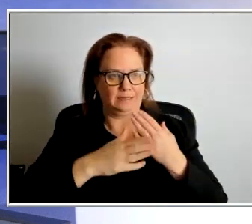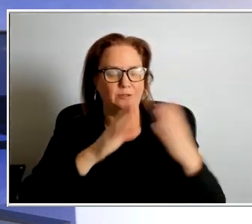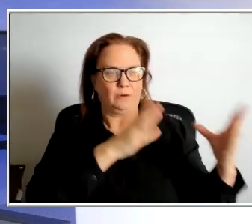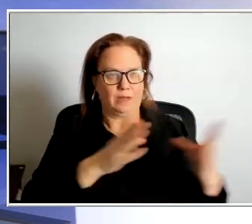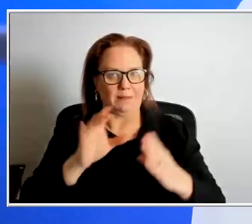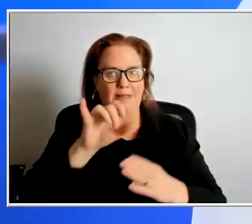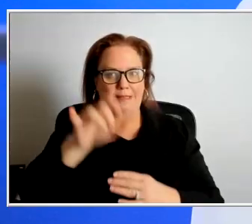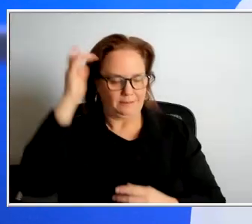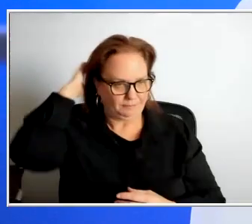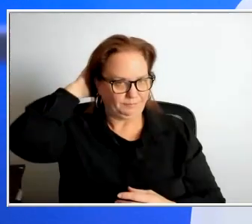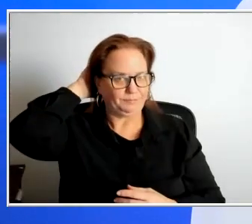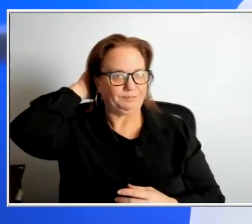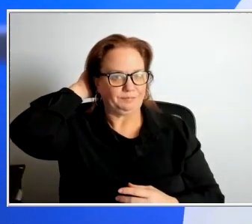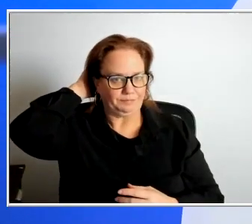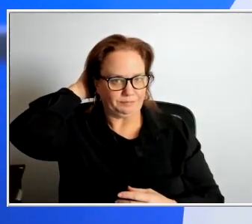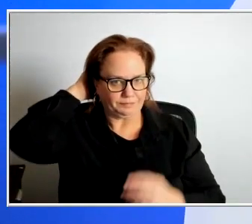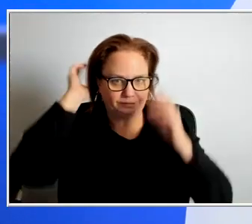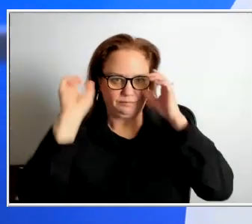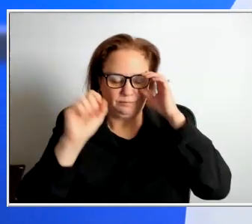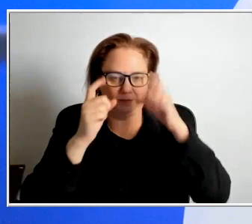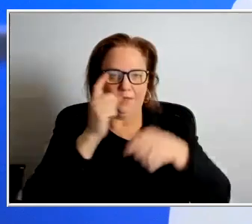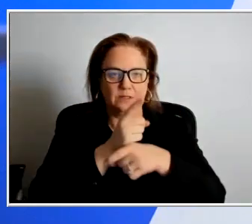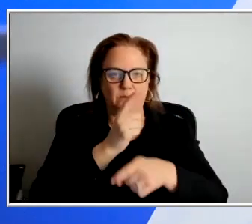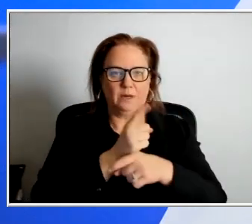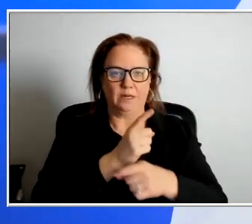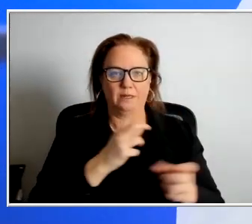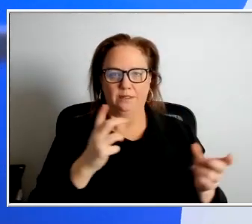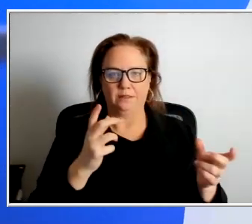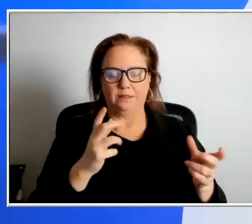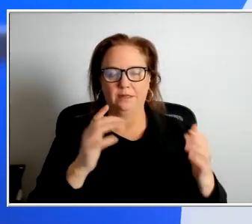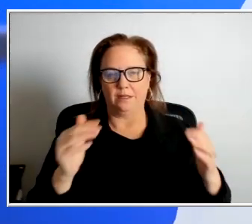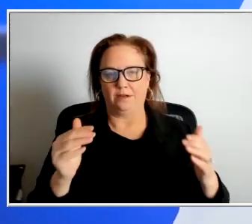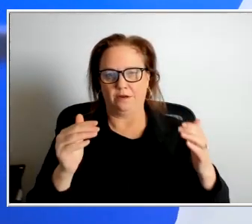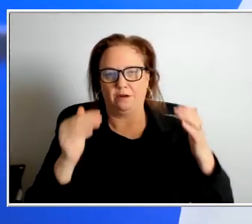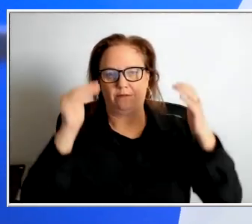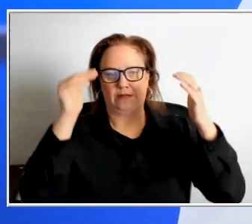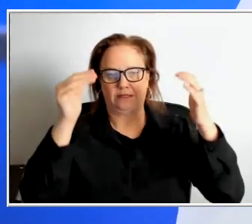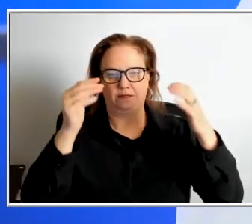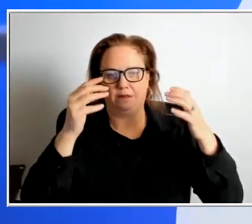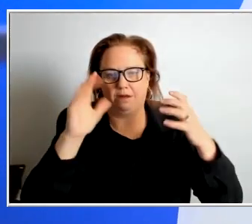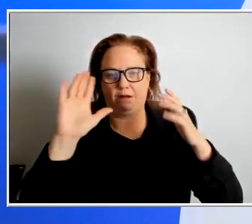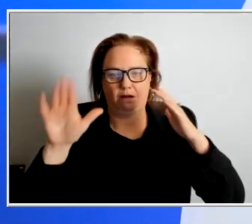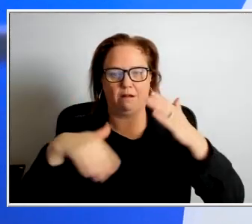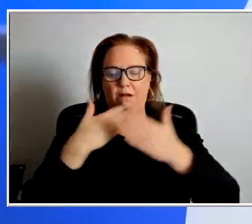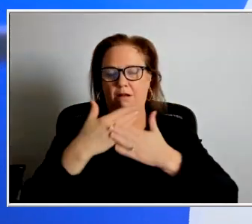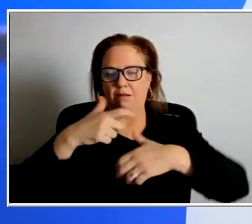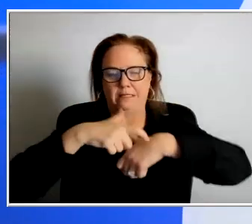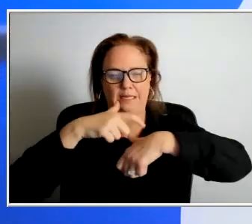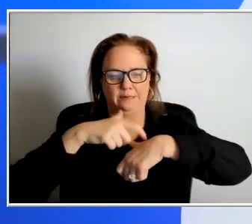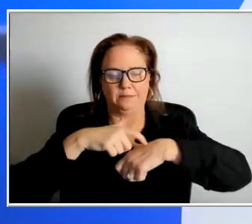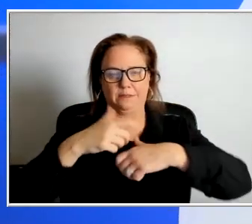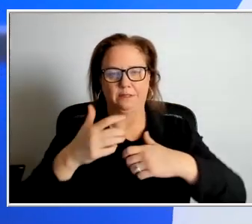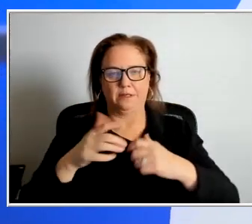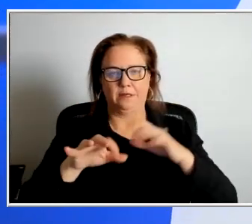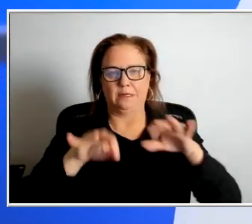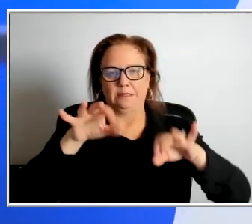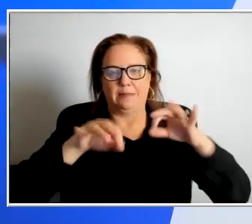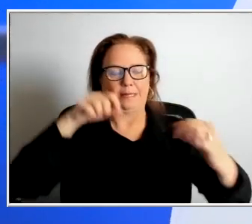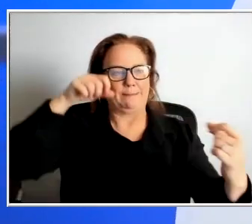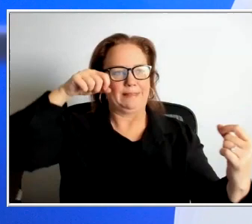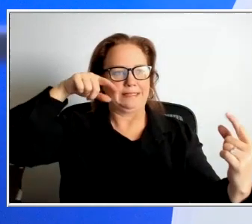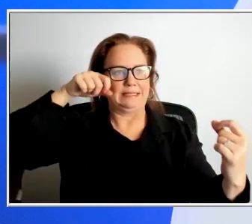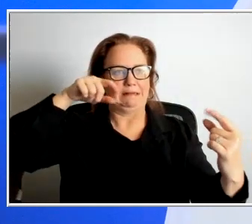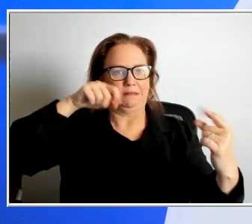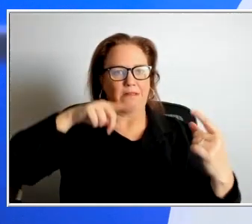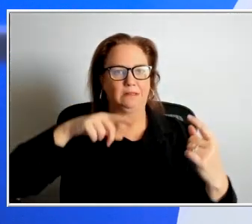correct. And so there are advances that are being made at all times to pick up these signals. And